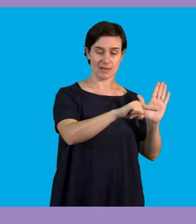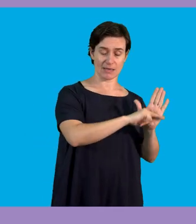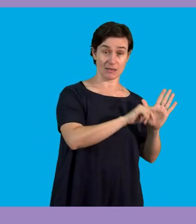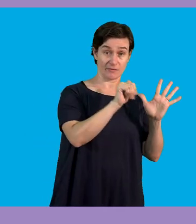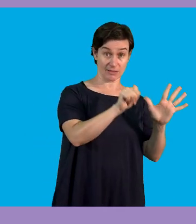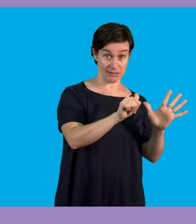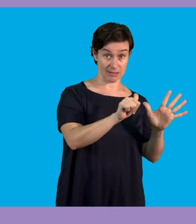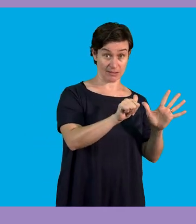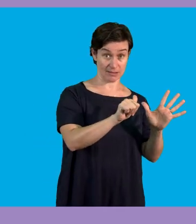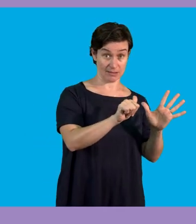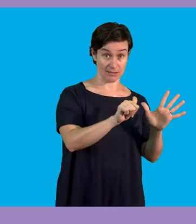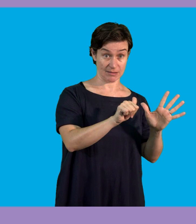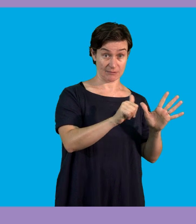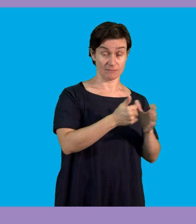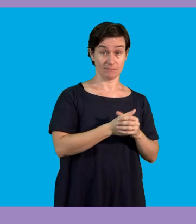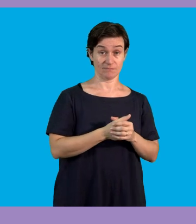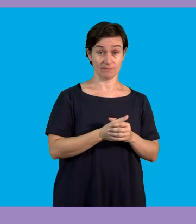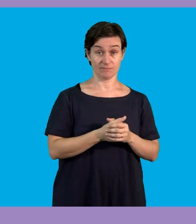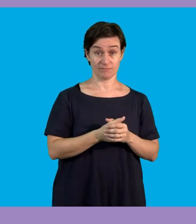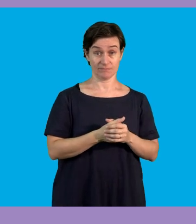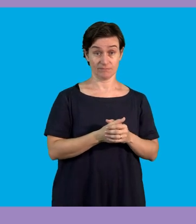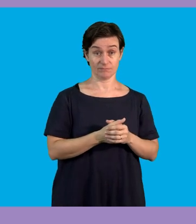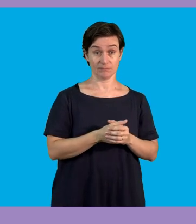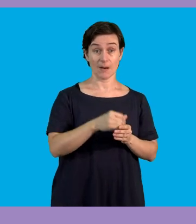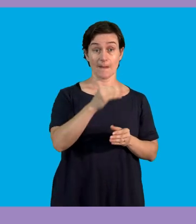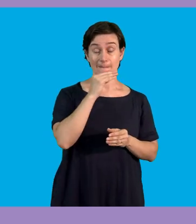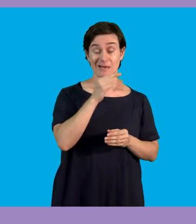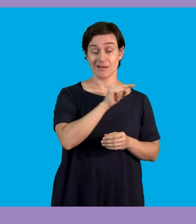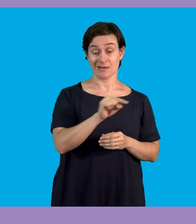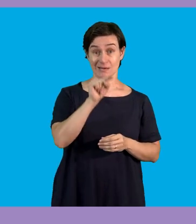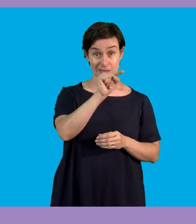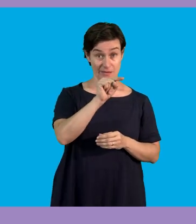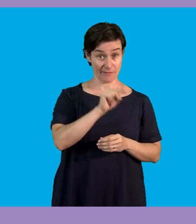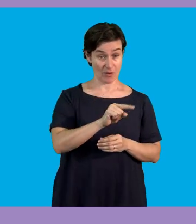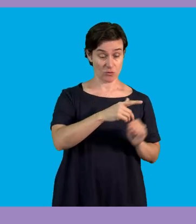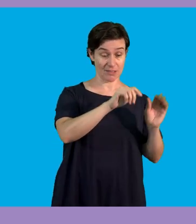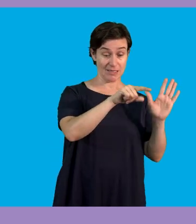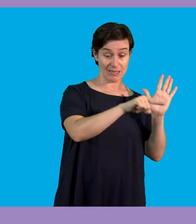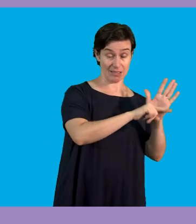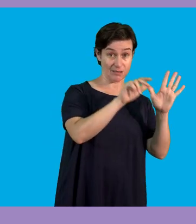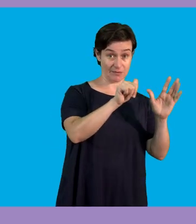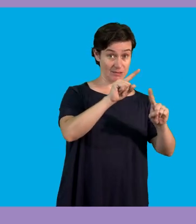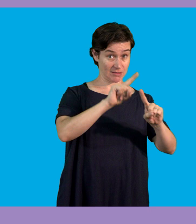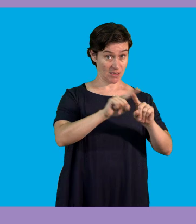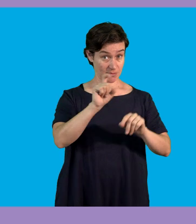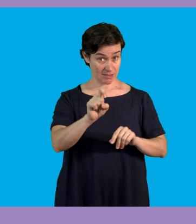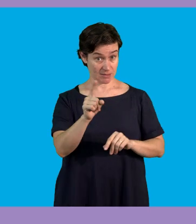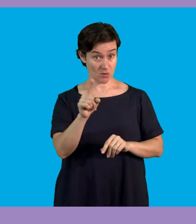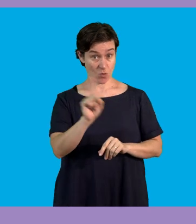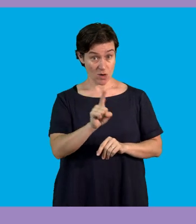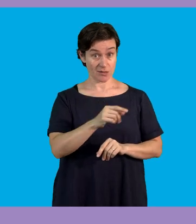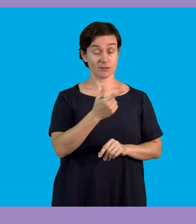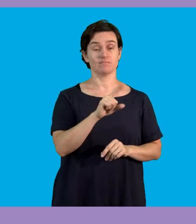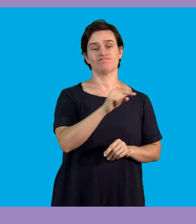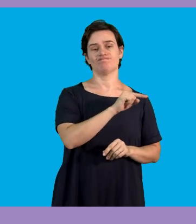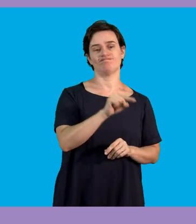negative 6 is a negative 6th. So which means we are going to divide by negative 6. And